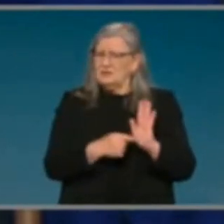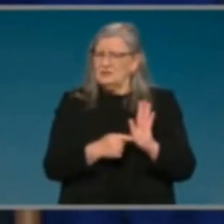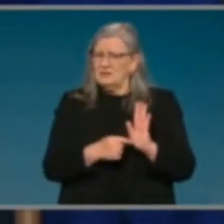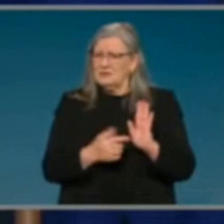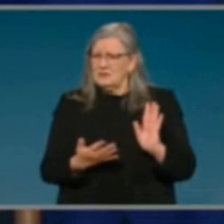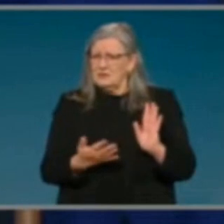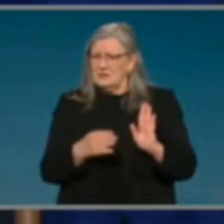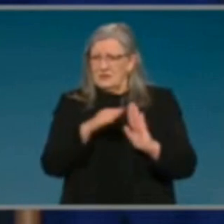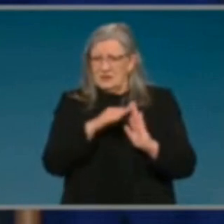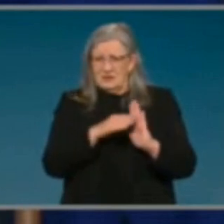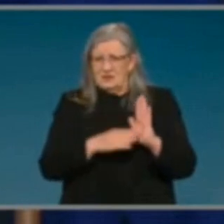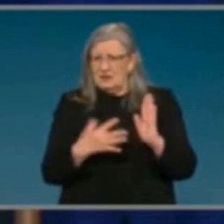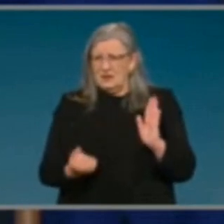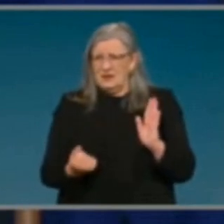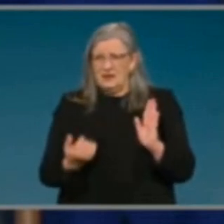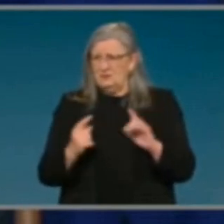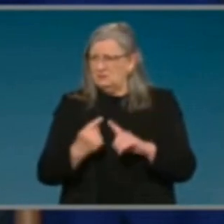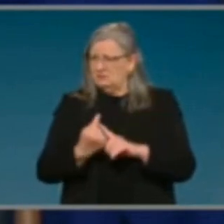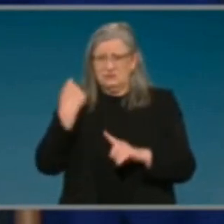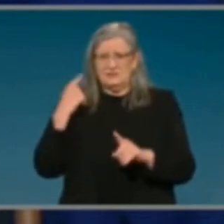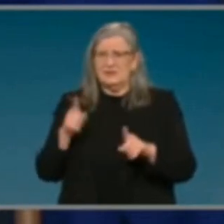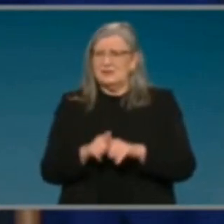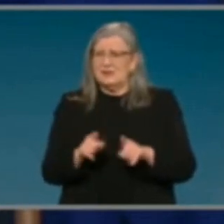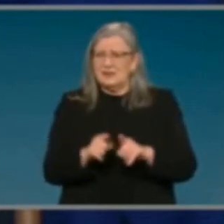been titrated against the effectiveness and the